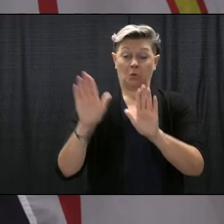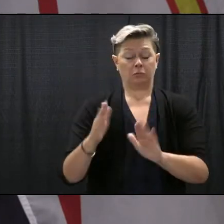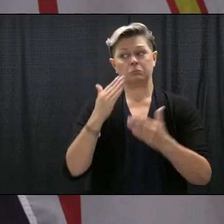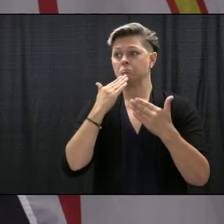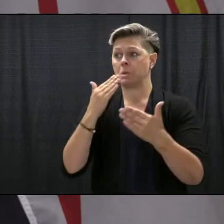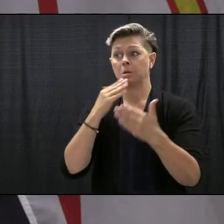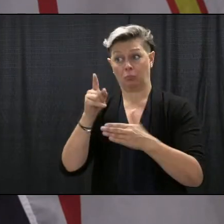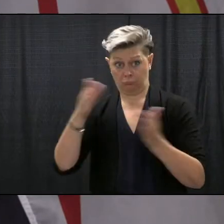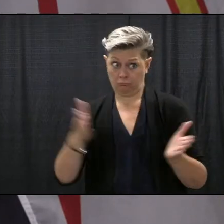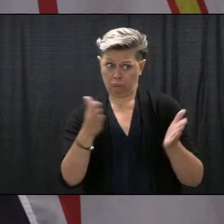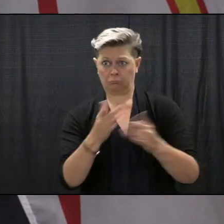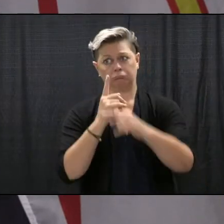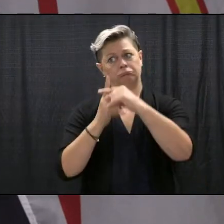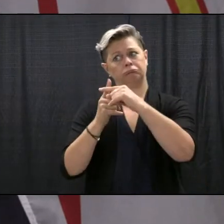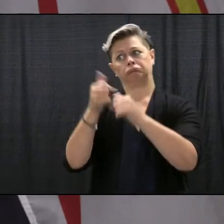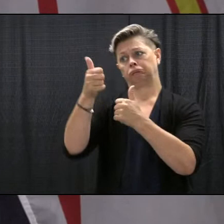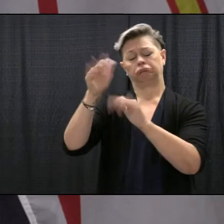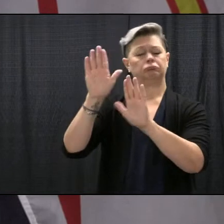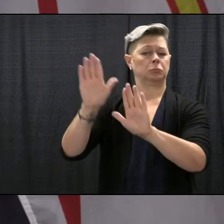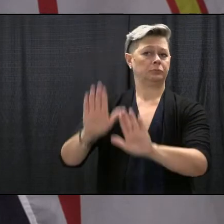for encouraging that messaging.